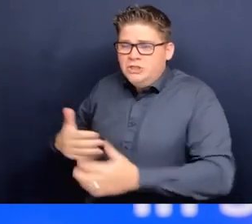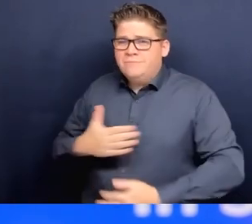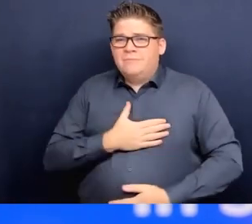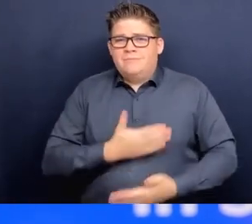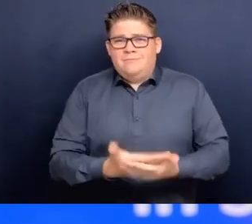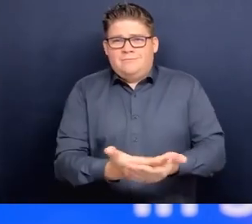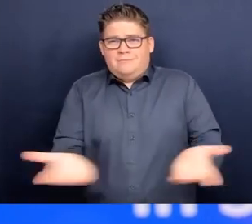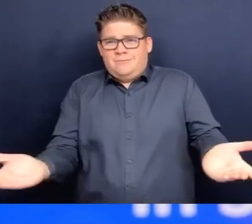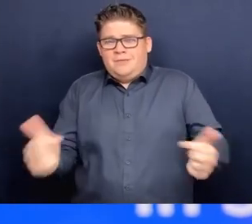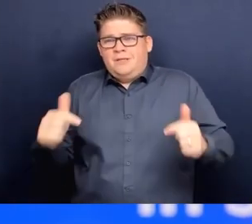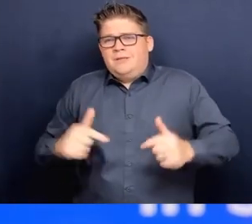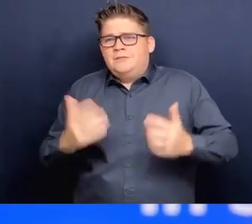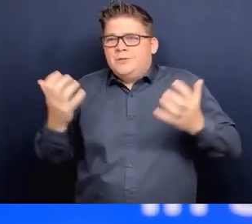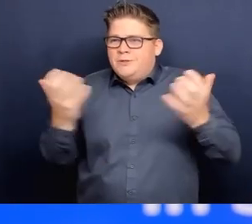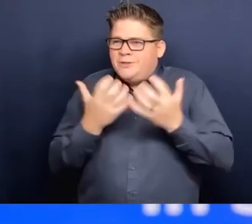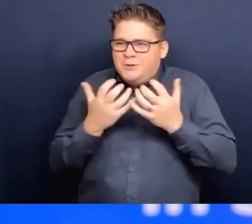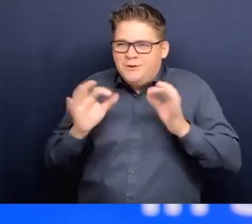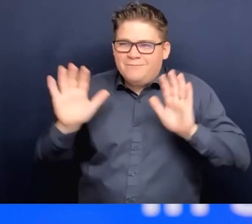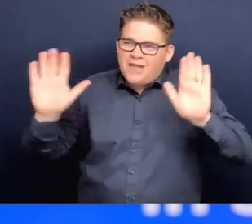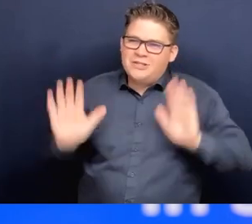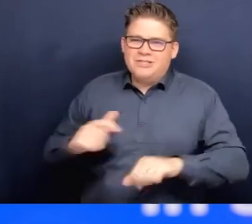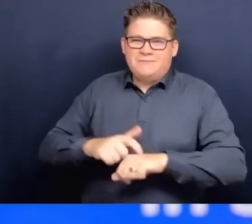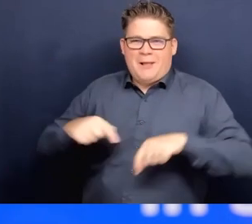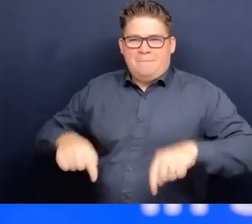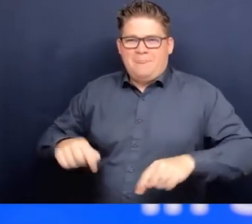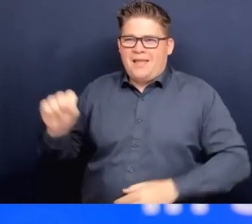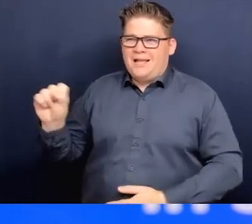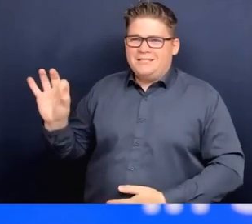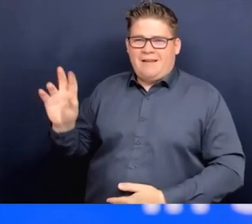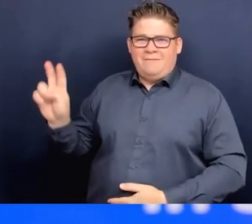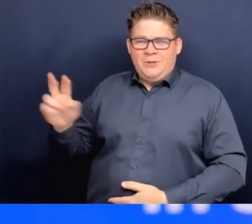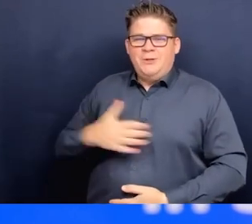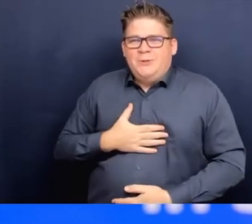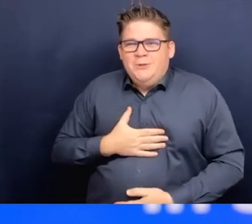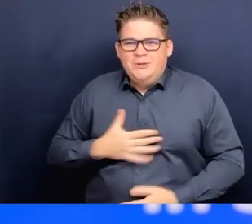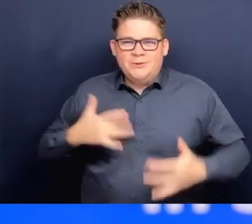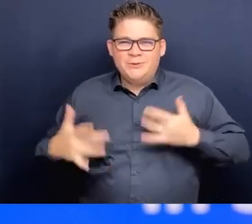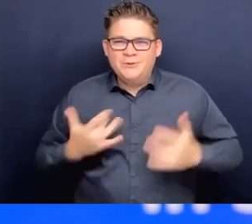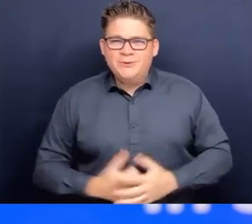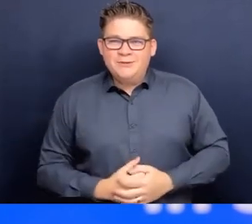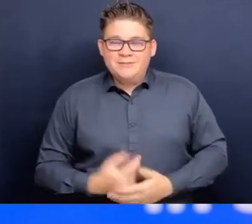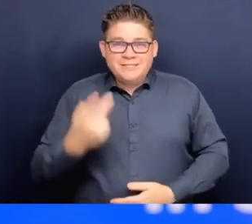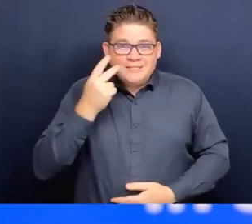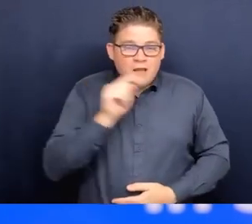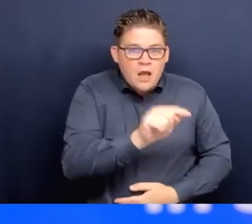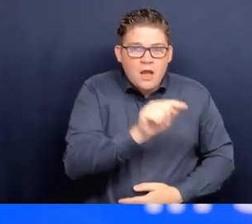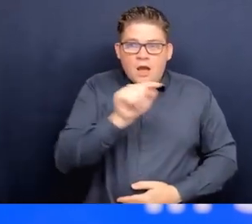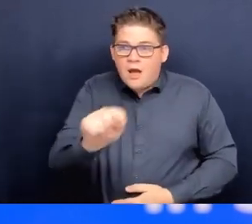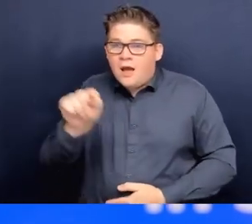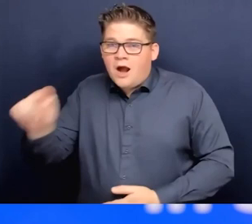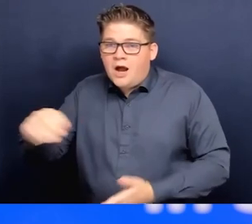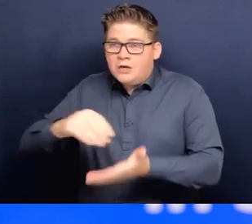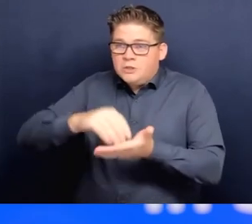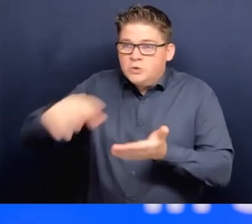Premier Eby, ministers, guests, this is a fantastic day for British Columbia and for